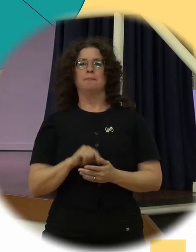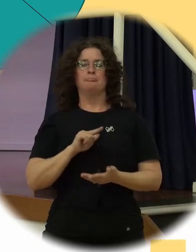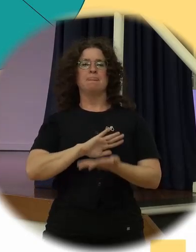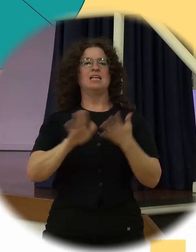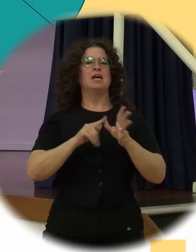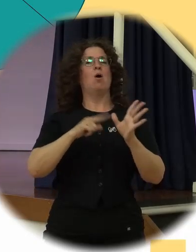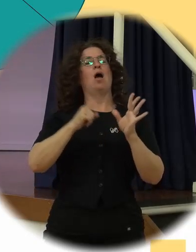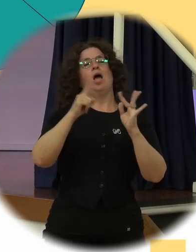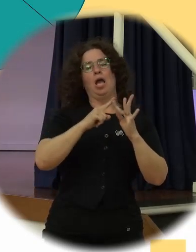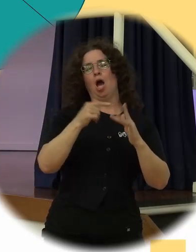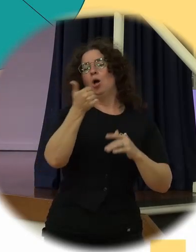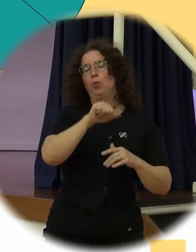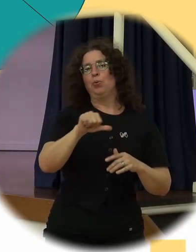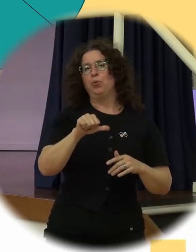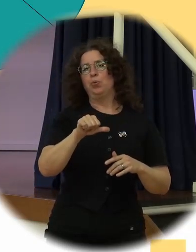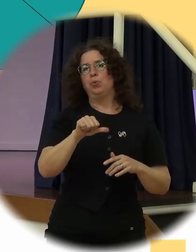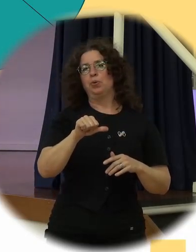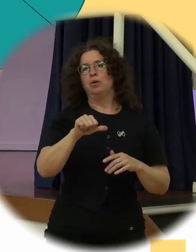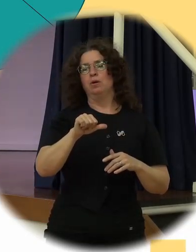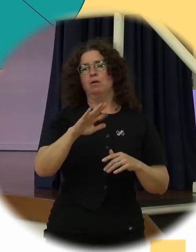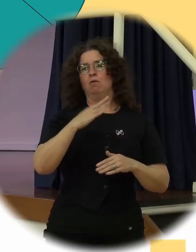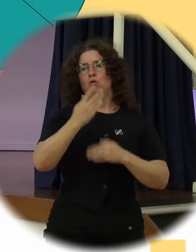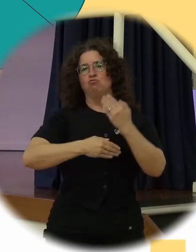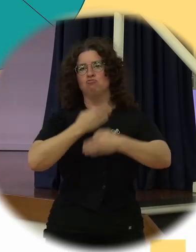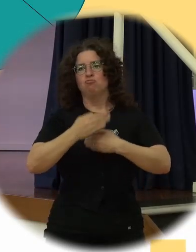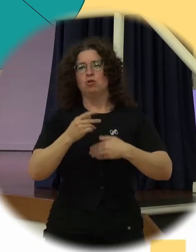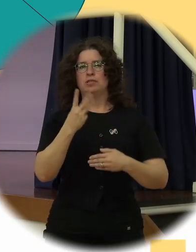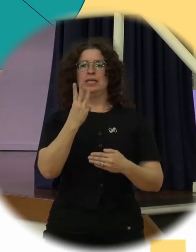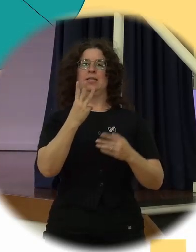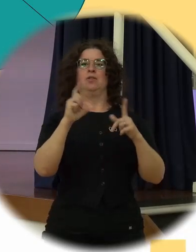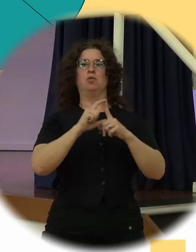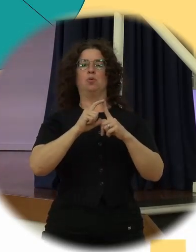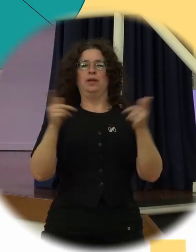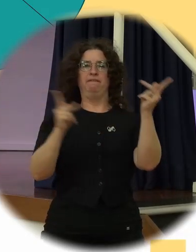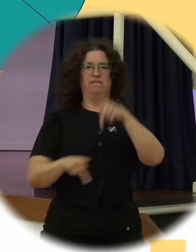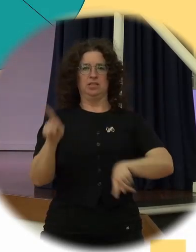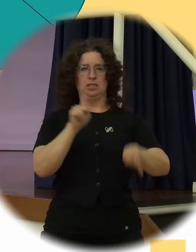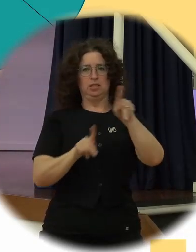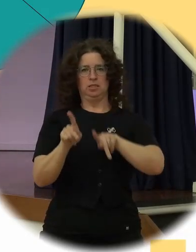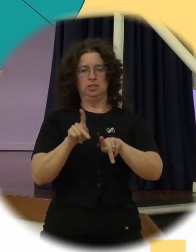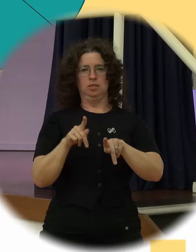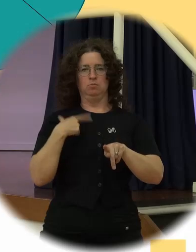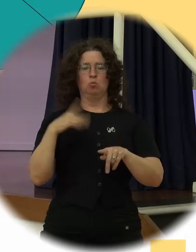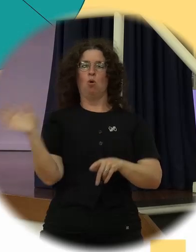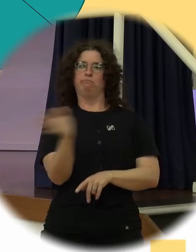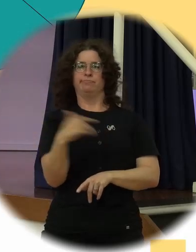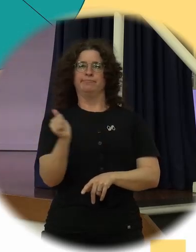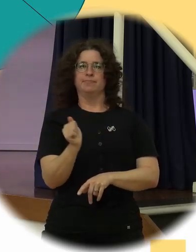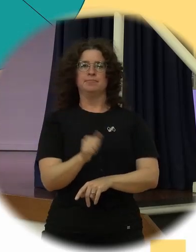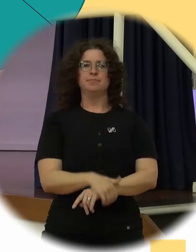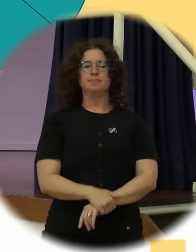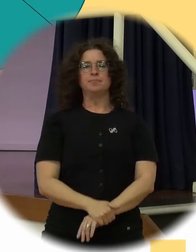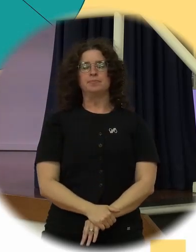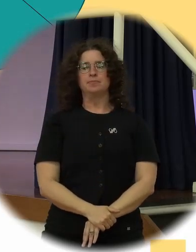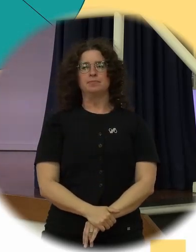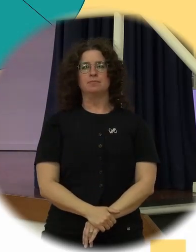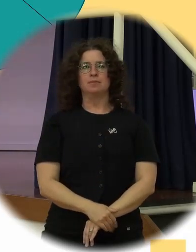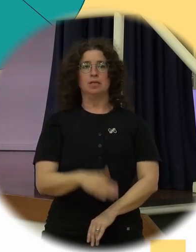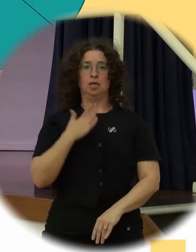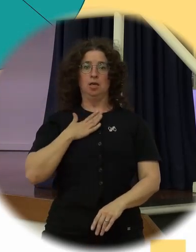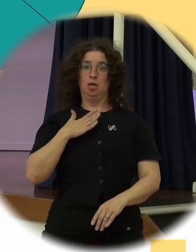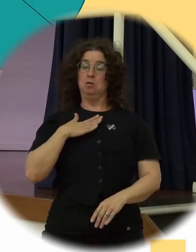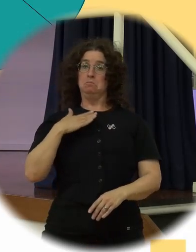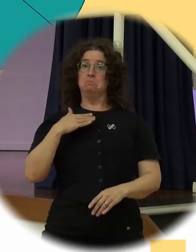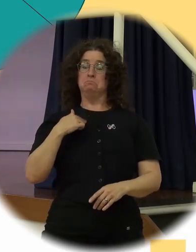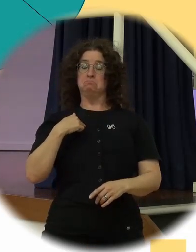artificial intelligence now uses to process 3D physics, because it's a lot more efficient. I made a modified